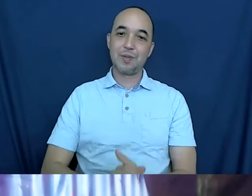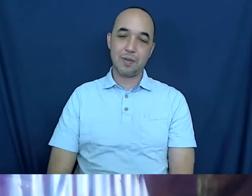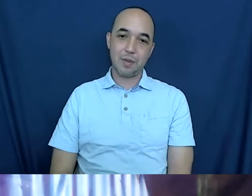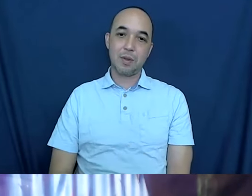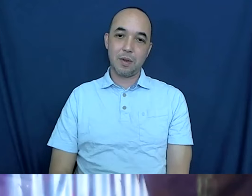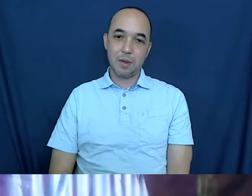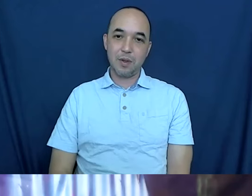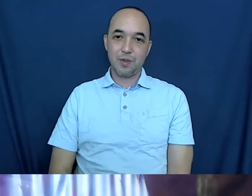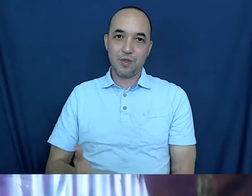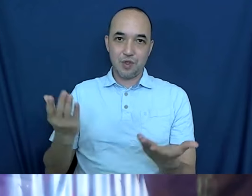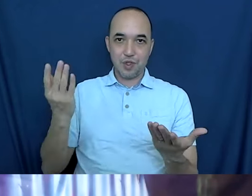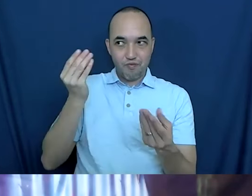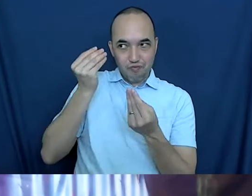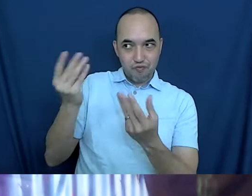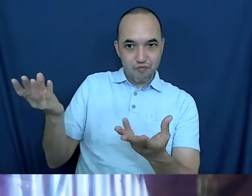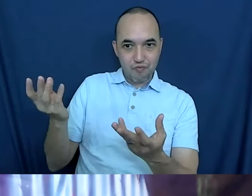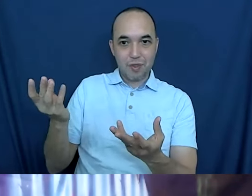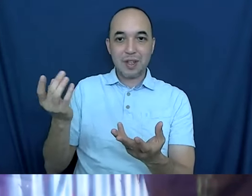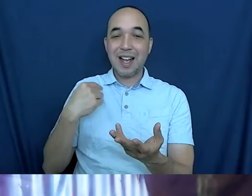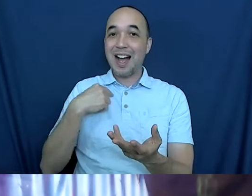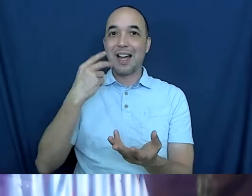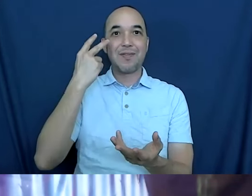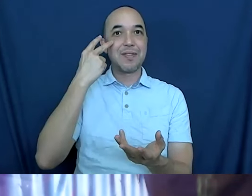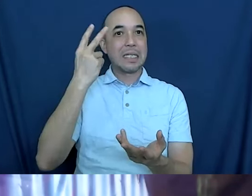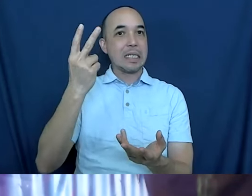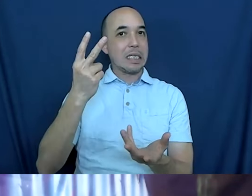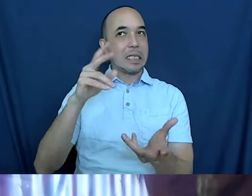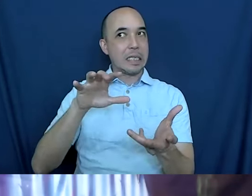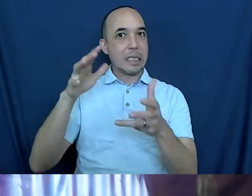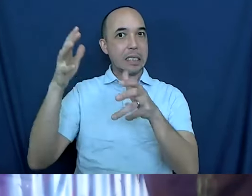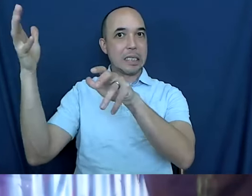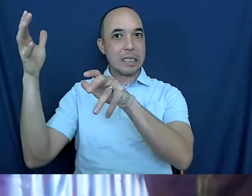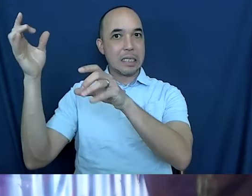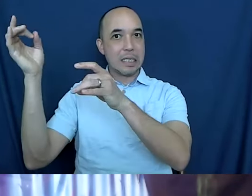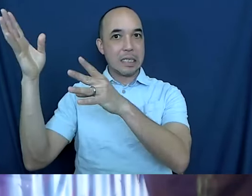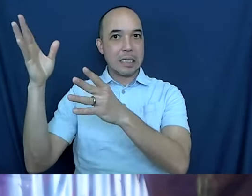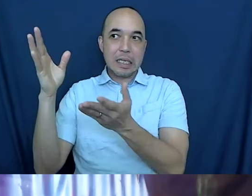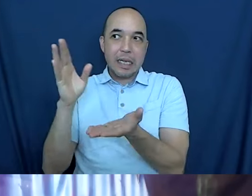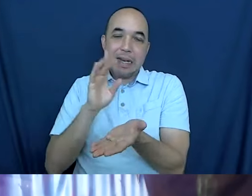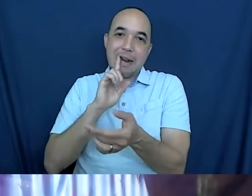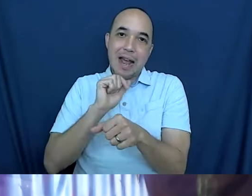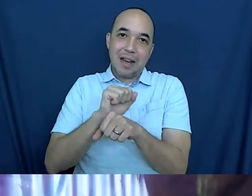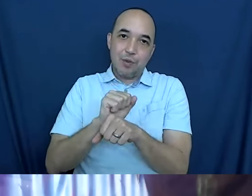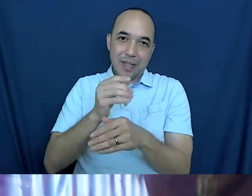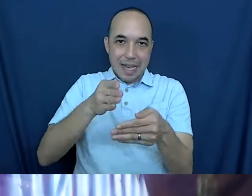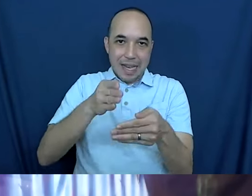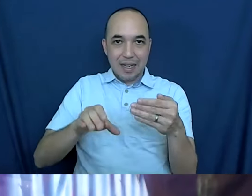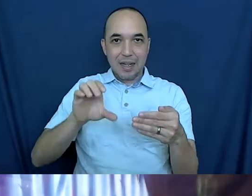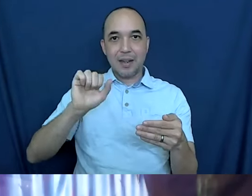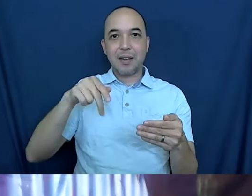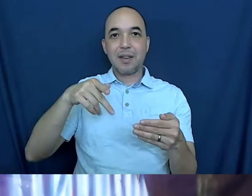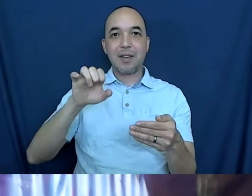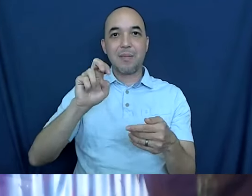Run it by people. I've seen it go so badly that it actually ended a campaign, like a several year campaign ended because